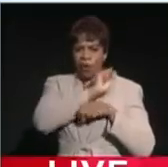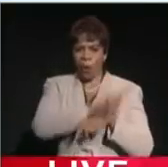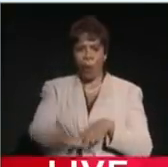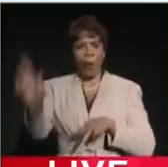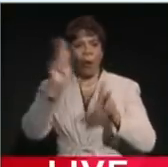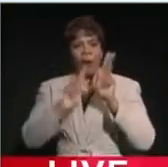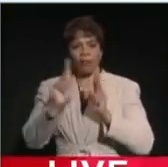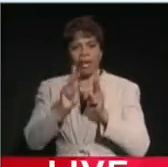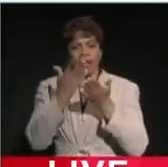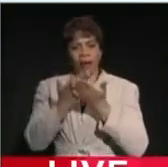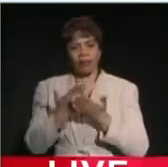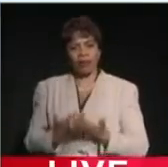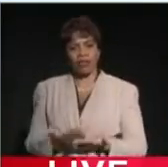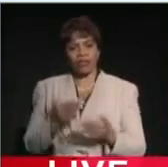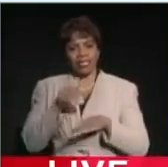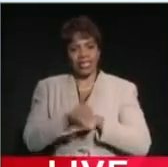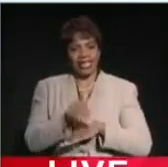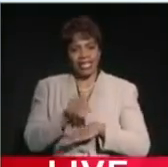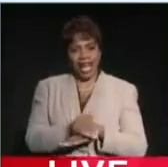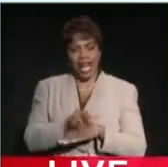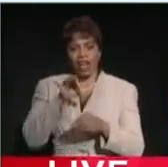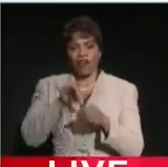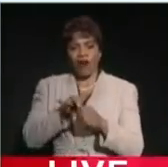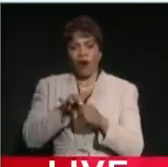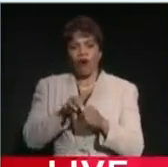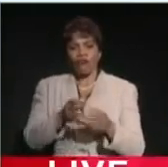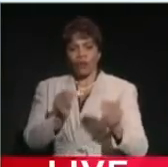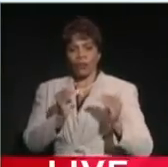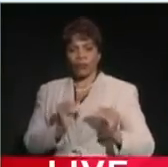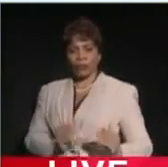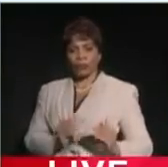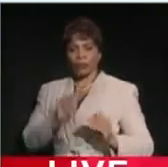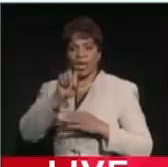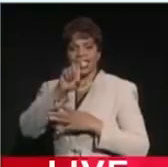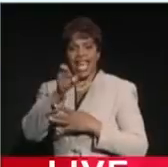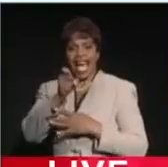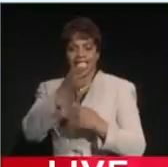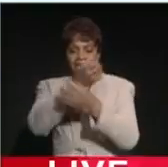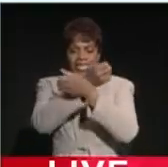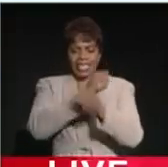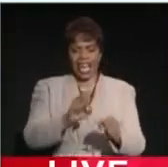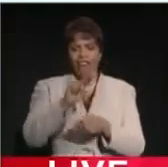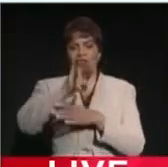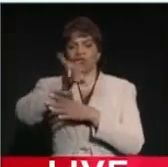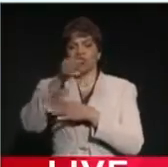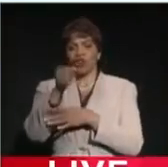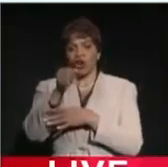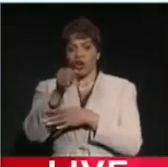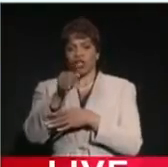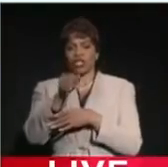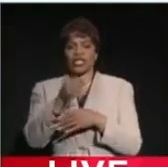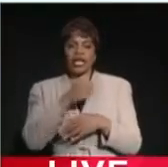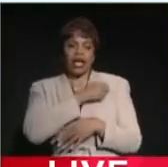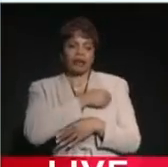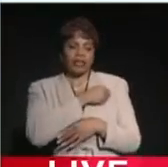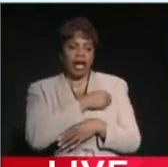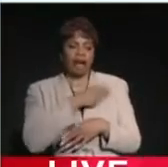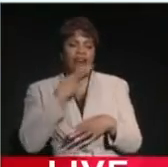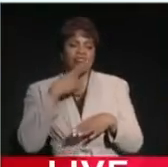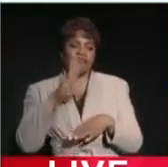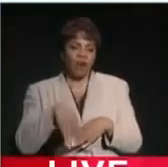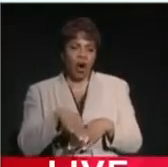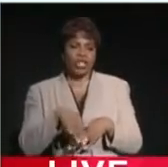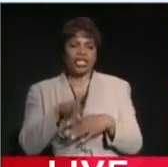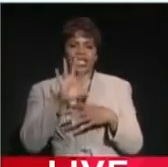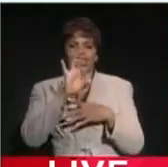it proved it tonight. Vote for lower taxes, vote for a safer New Jersey, and please, right, on November 7th, vote for me. That